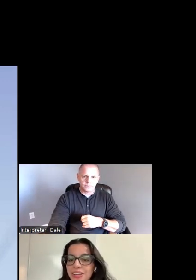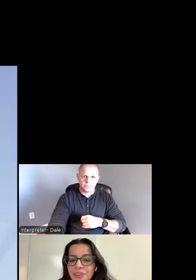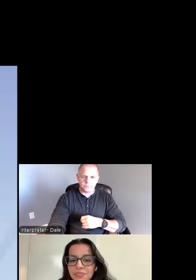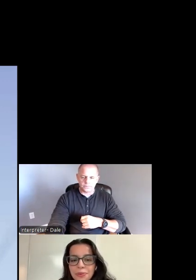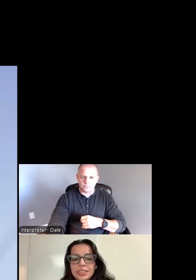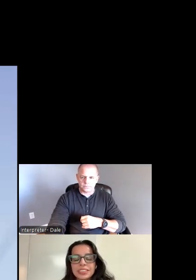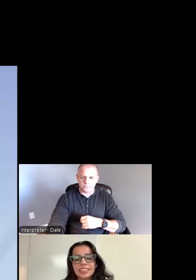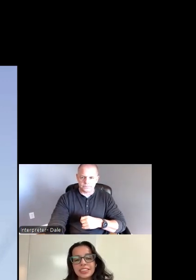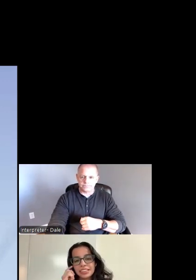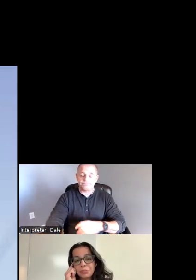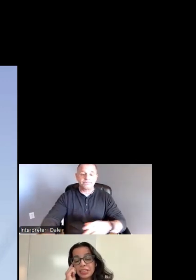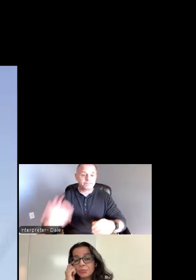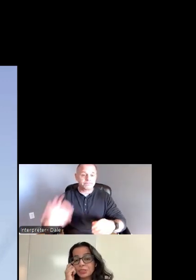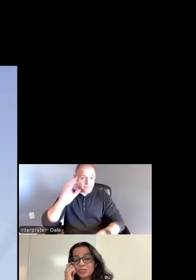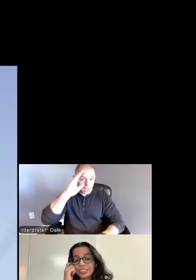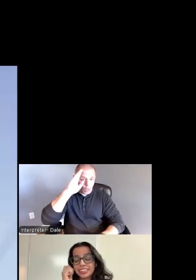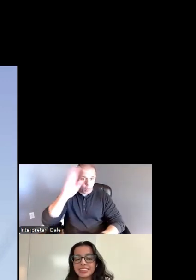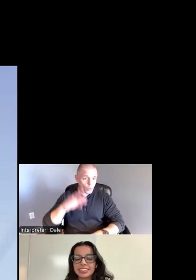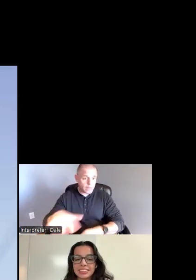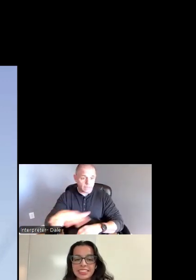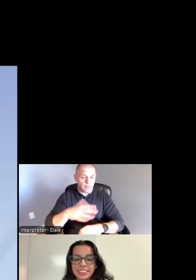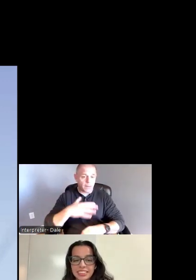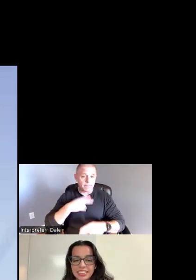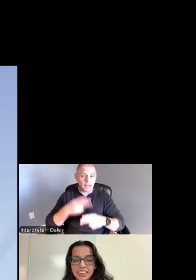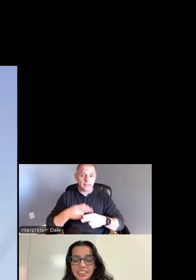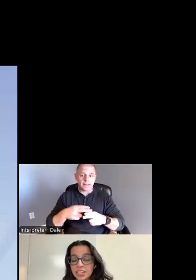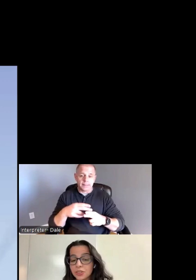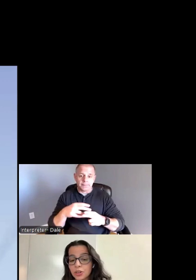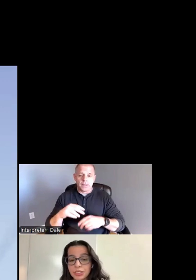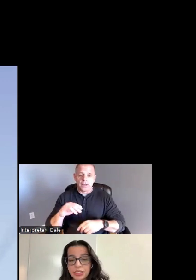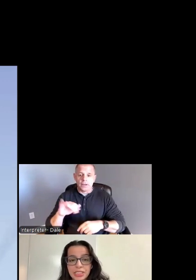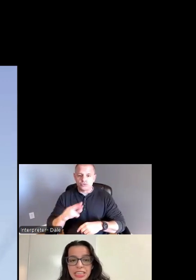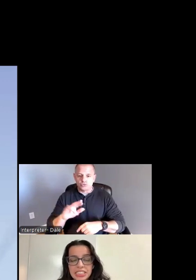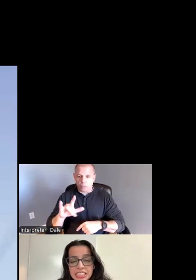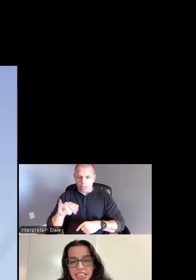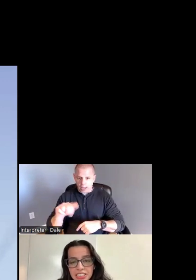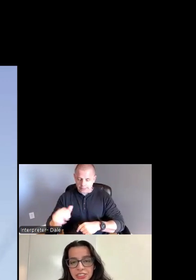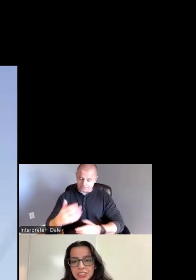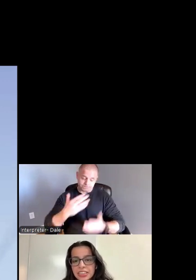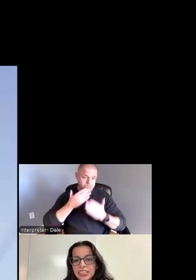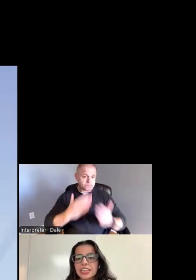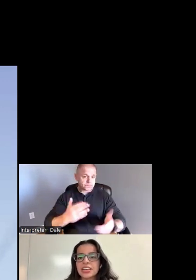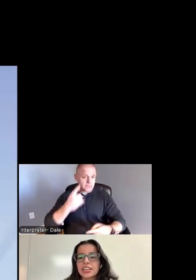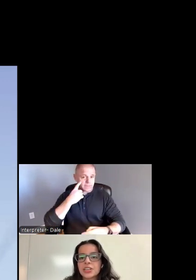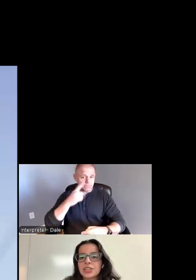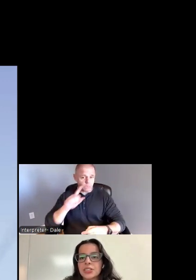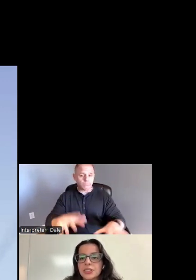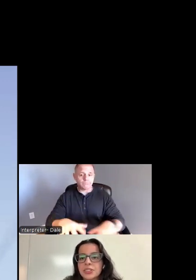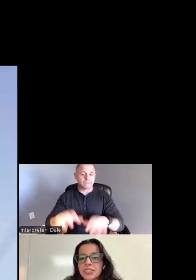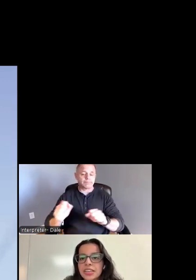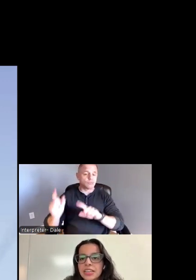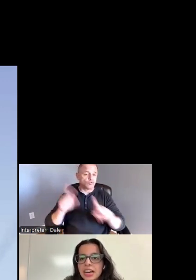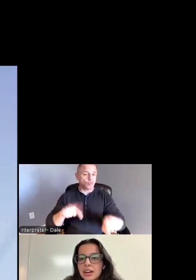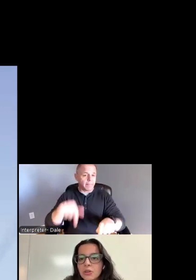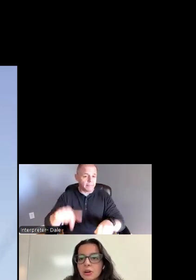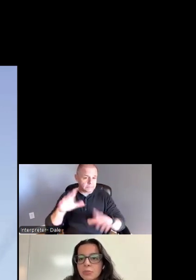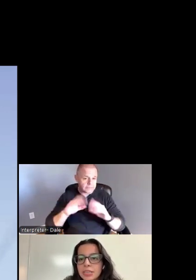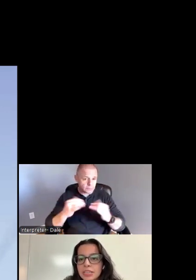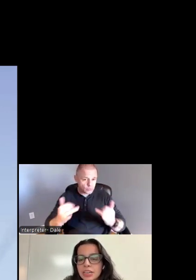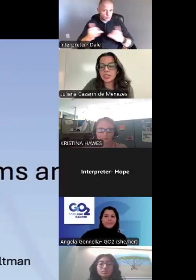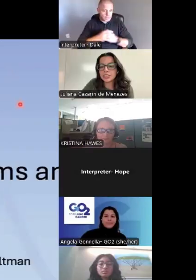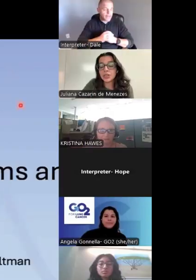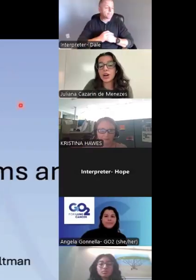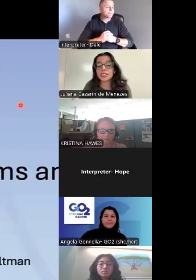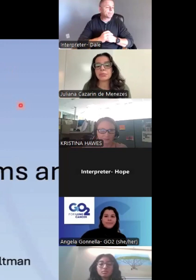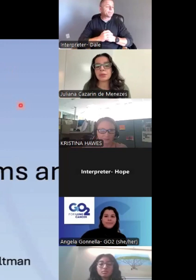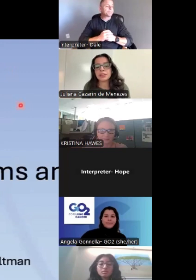So hello, everyone. My name is Juliana, and thank you so much for attending this session today. So today I will